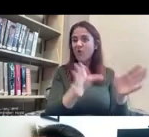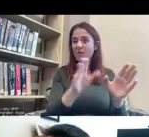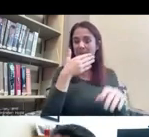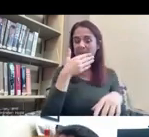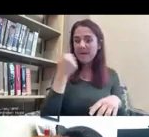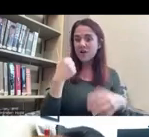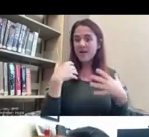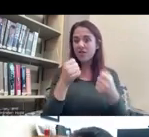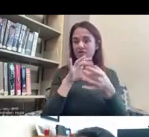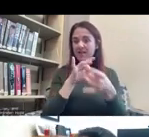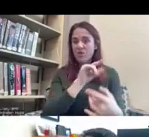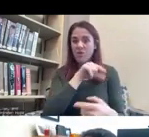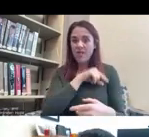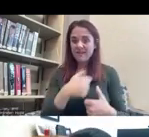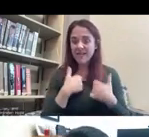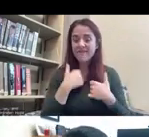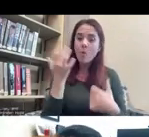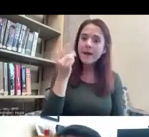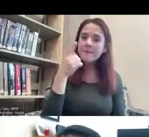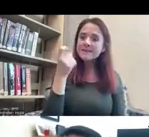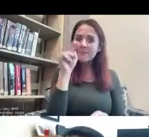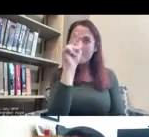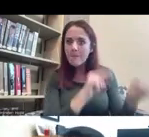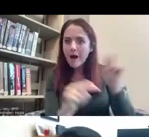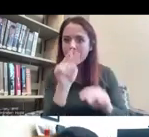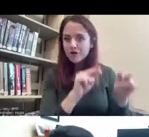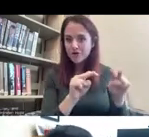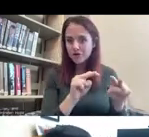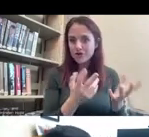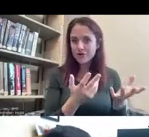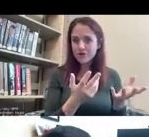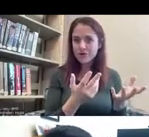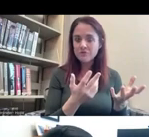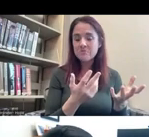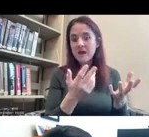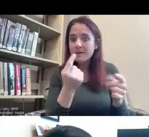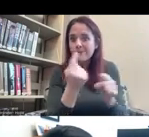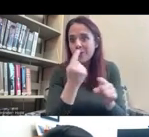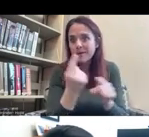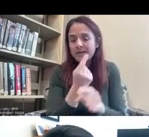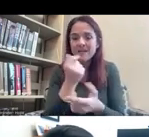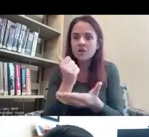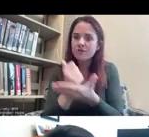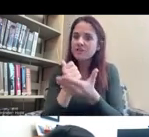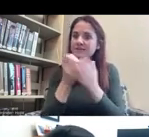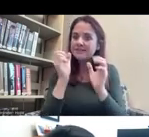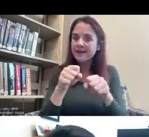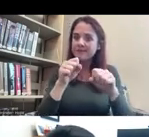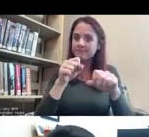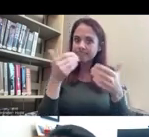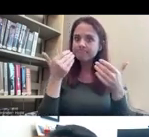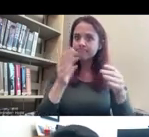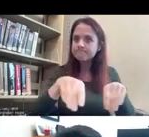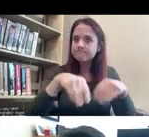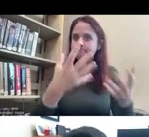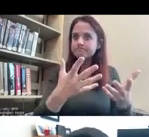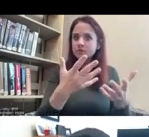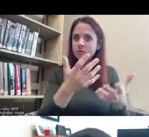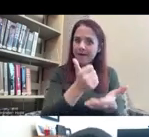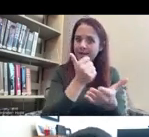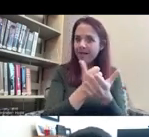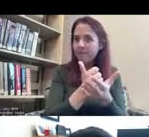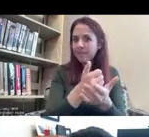life. Because again, they were being monitored, and then as appropriate, interventions can be conducted to help